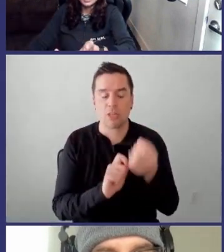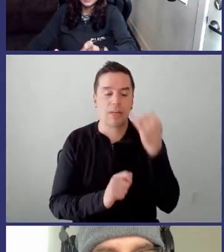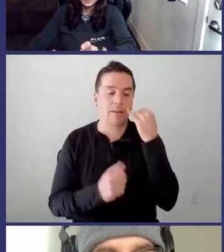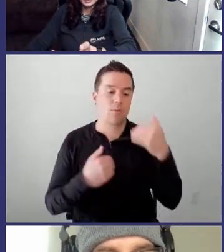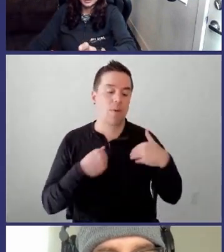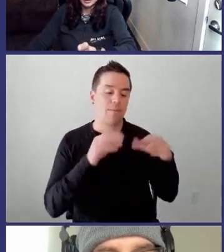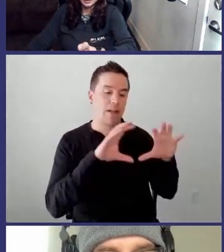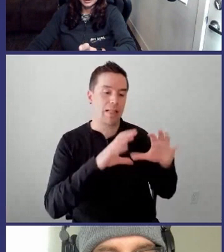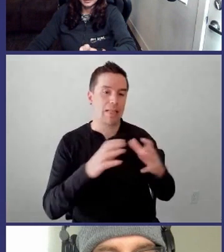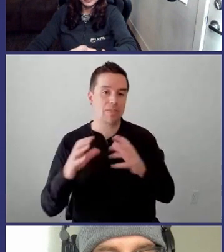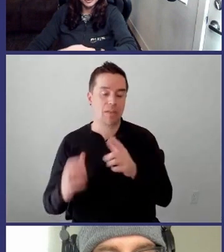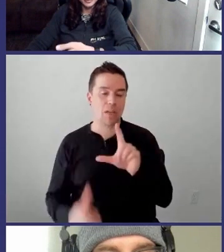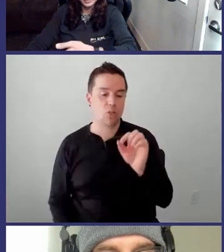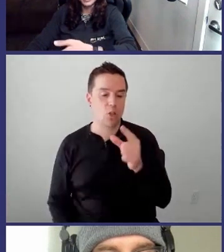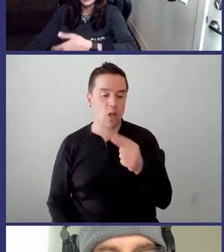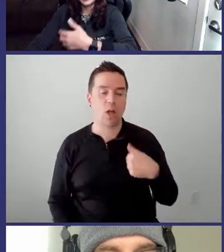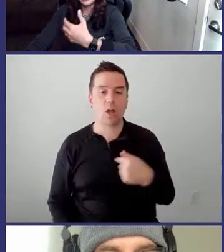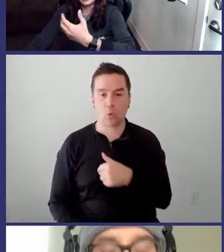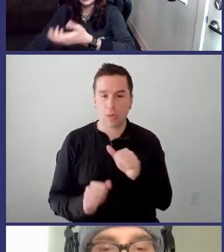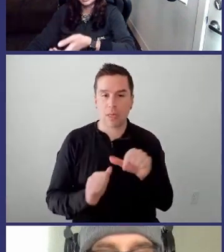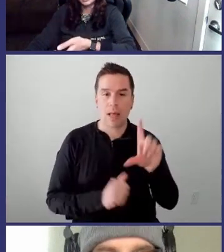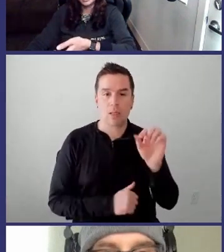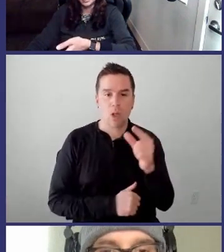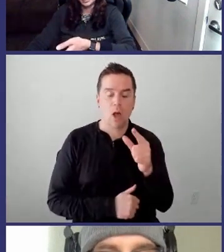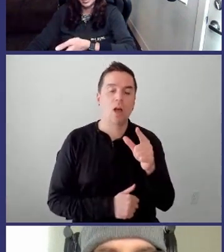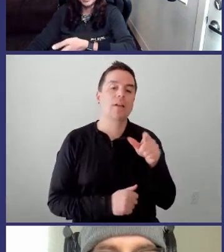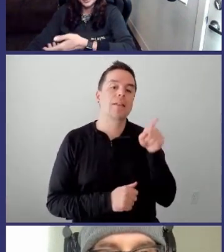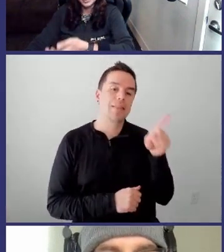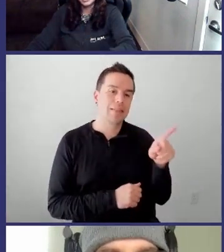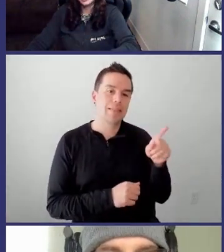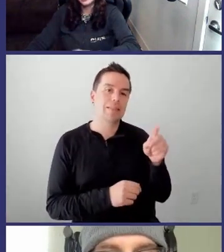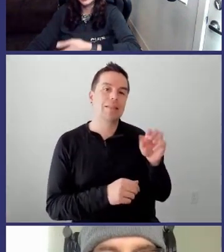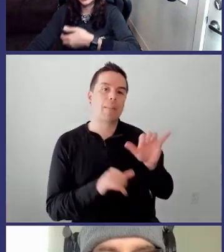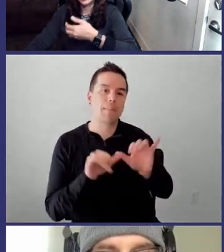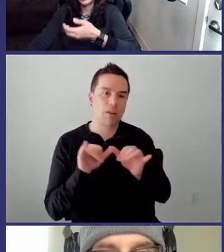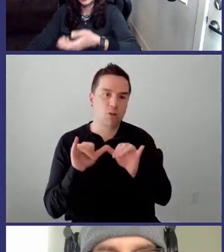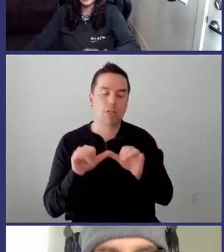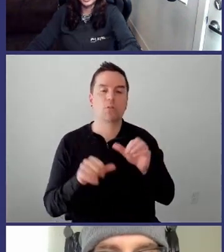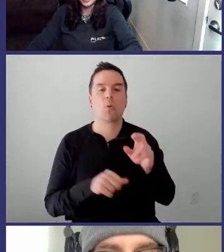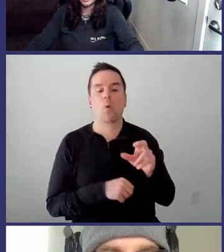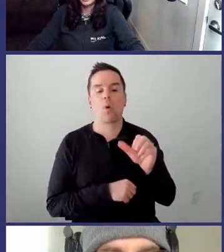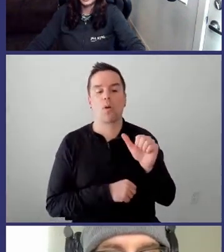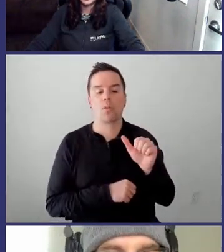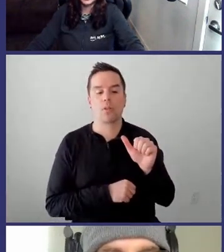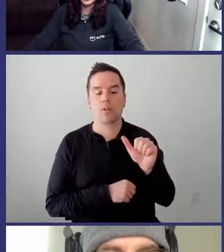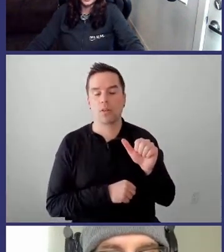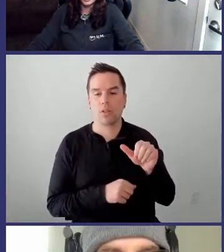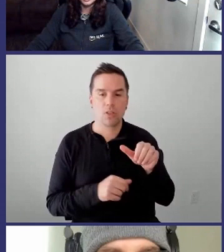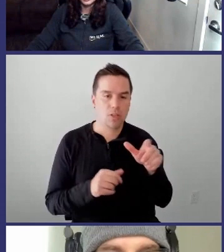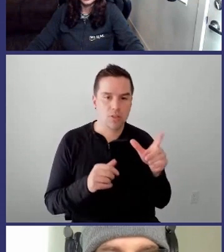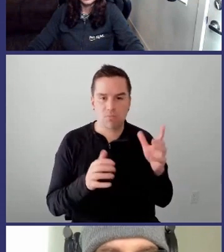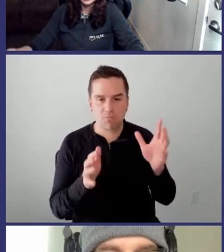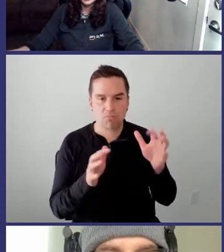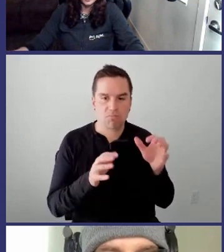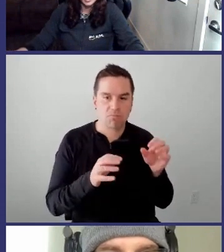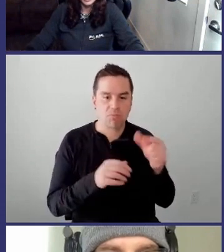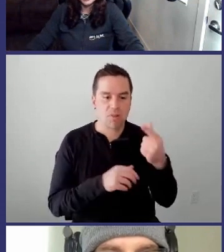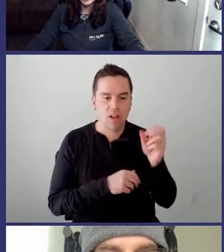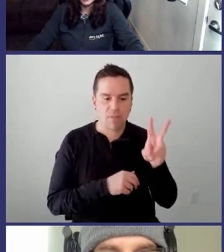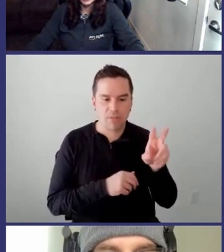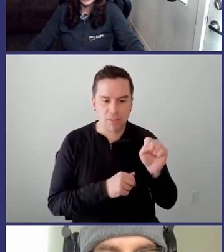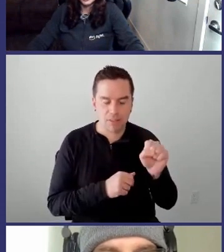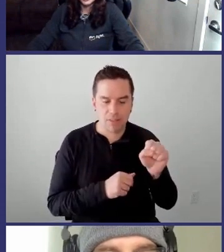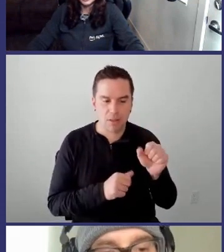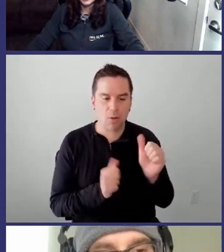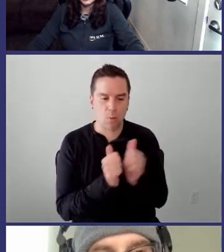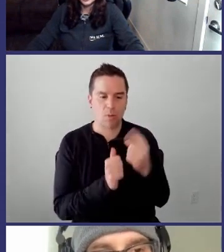these different confusion matrix, or the ROC curves, or precision recall curves, and so on, with just one line of code,